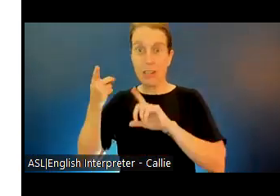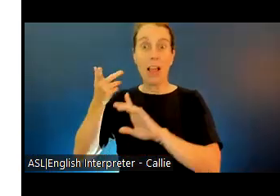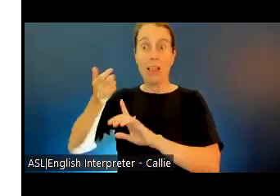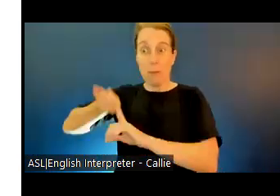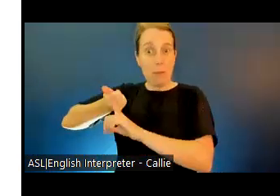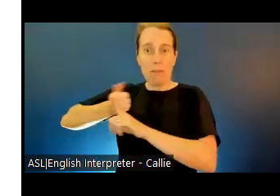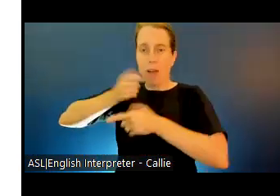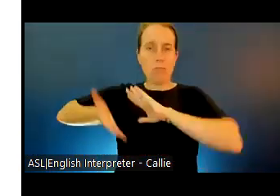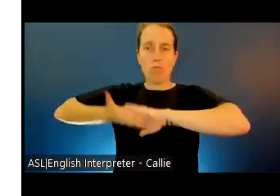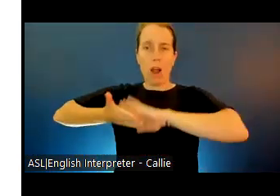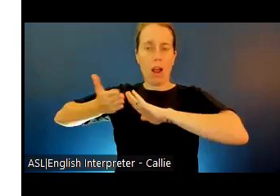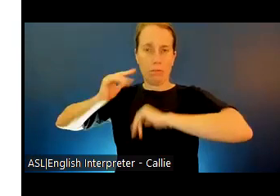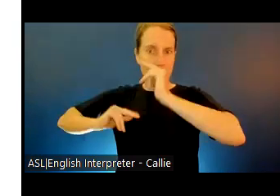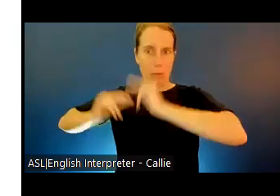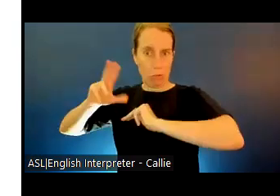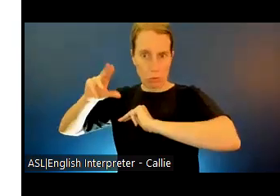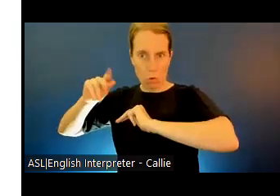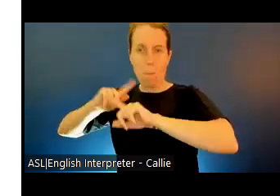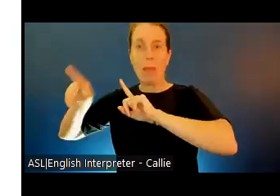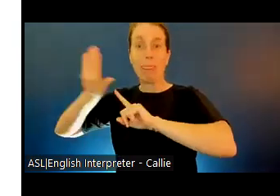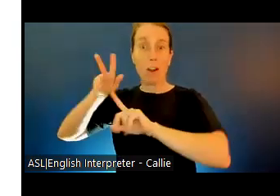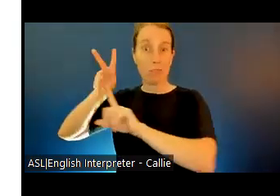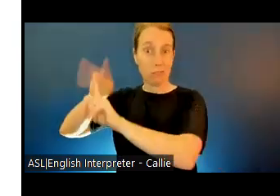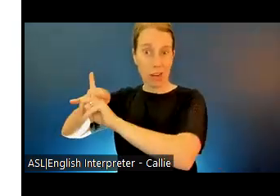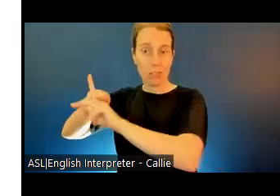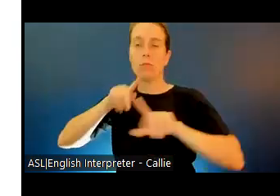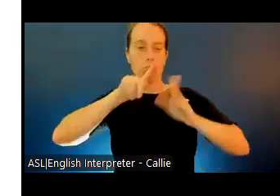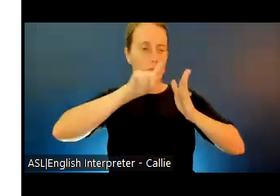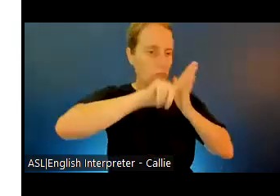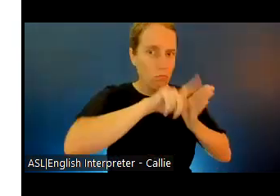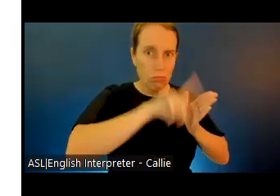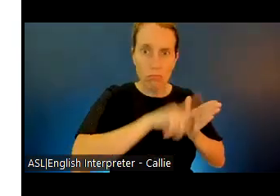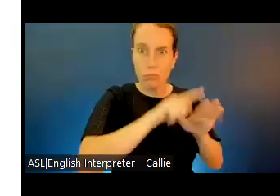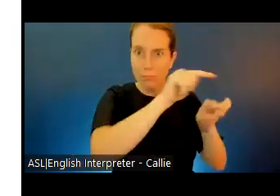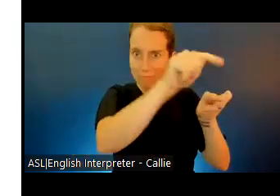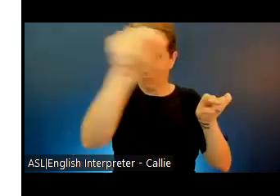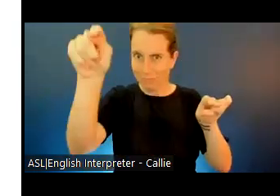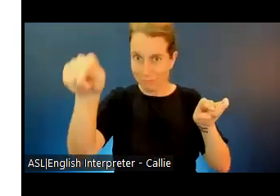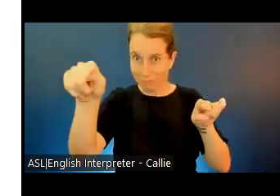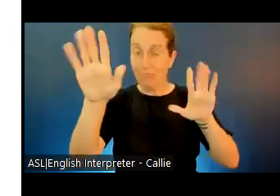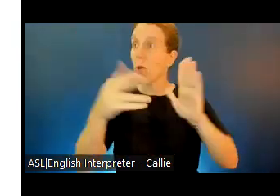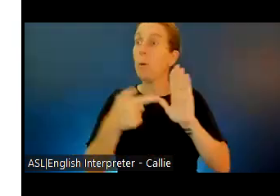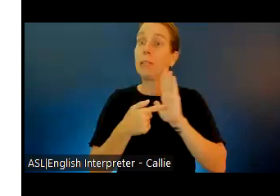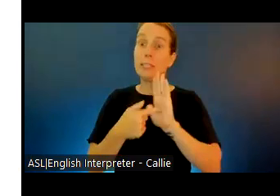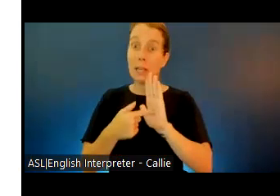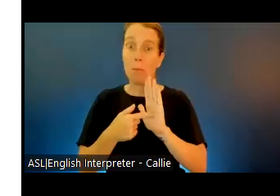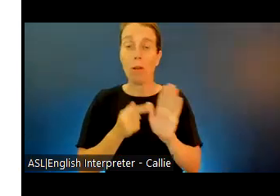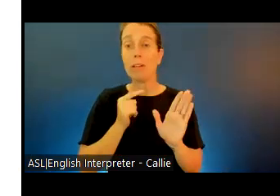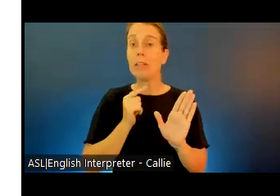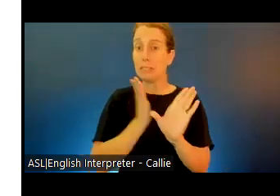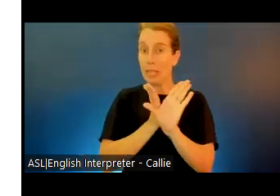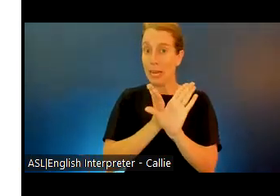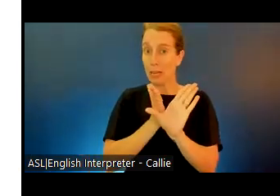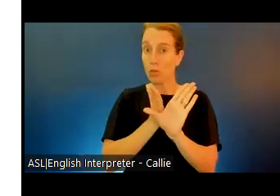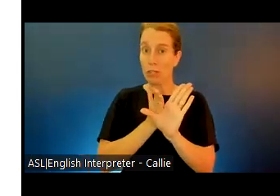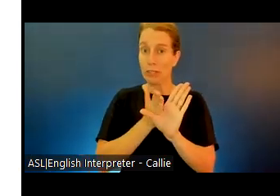And they're tasked with investigating abuse and neglect in those settings. So an example of that is going to be a psychiatric residential treatment facility, which is a